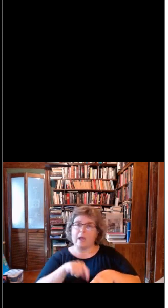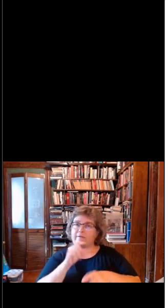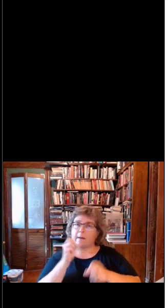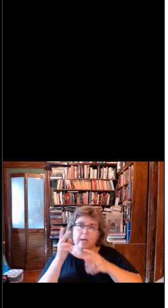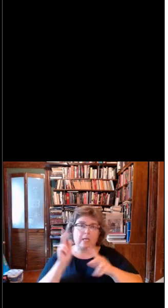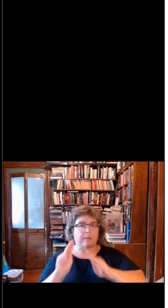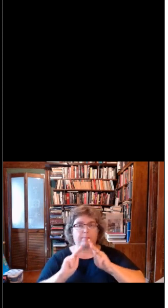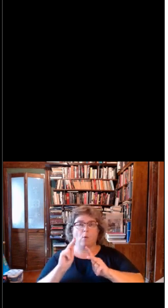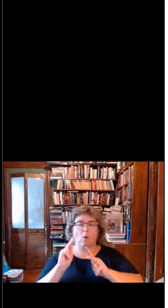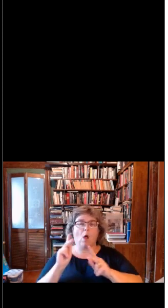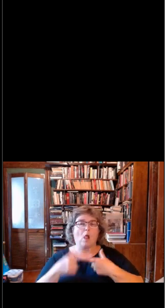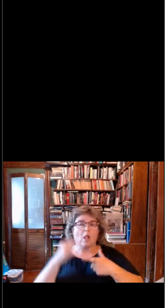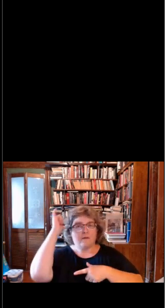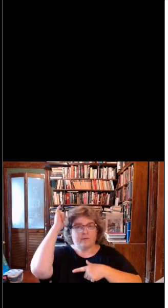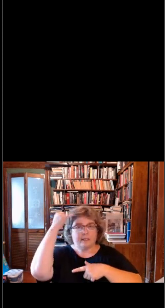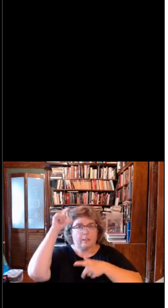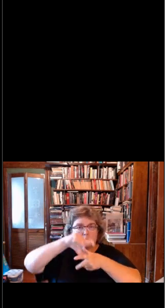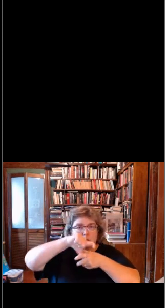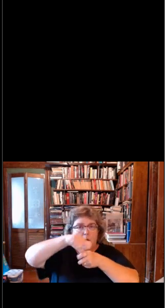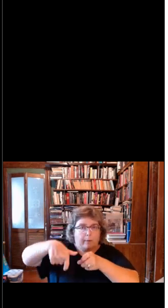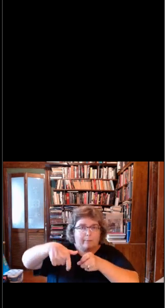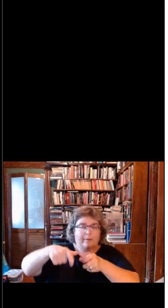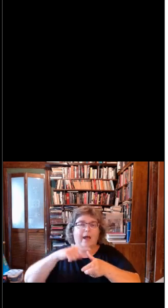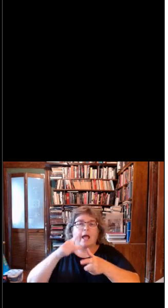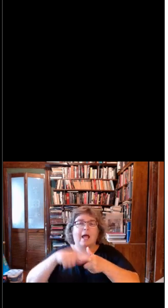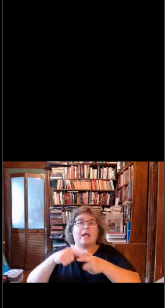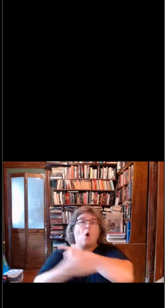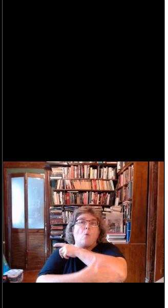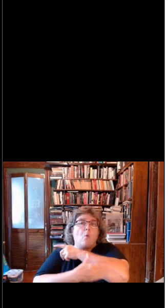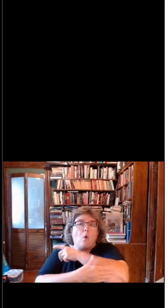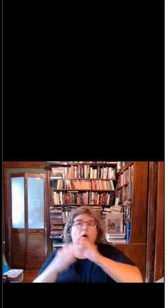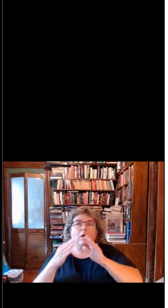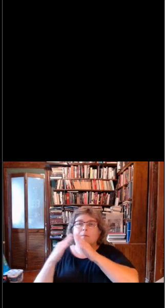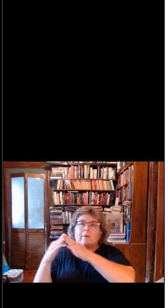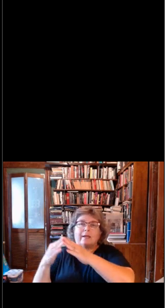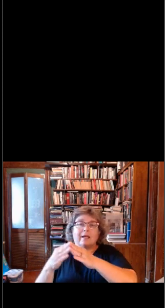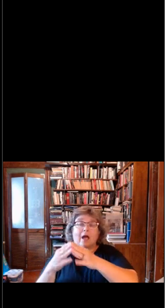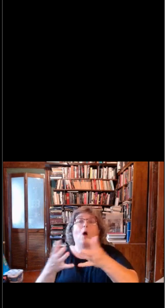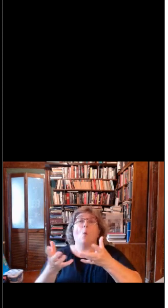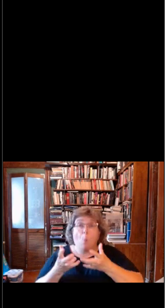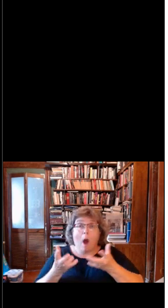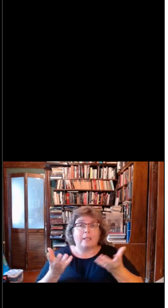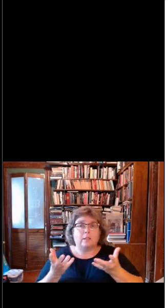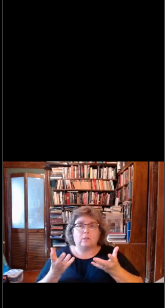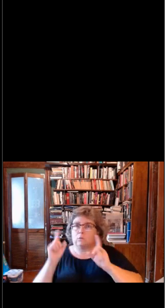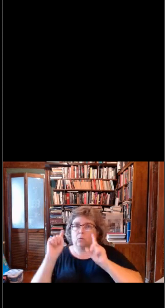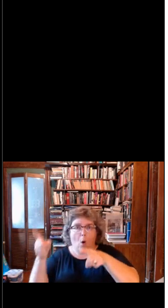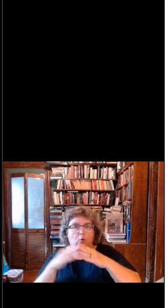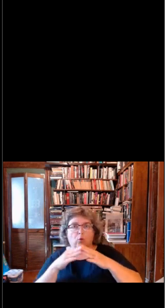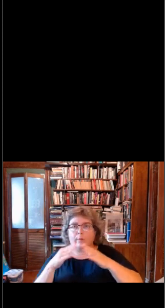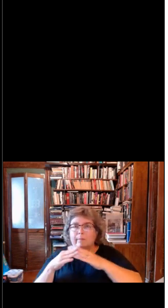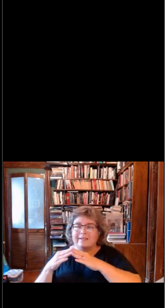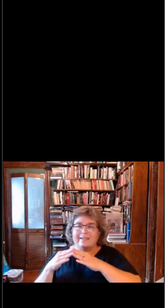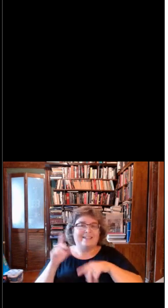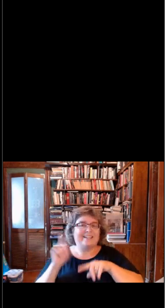in the suburbs and in the those rural communities who want to access their community but really